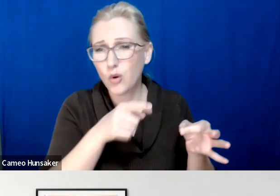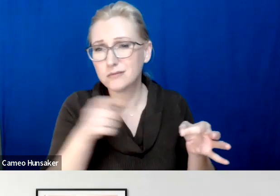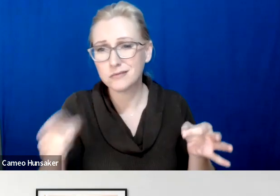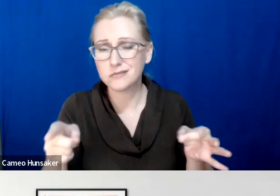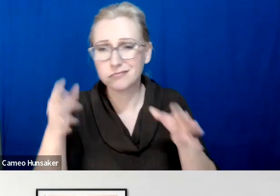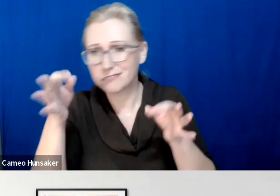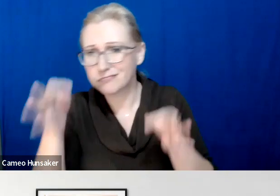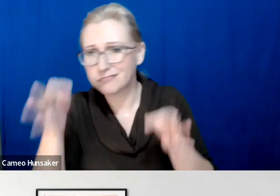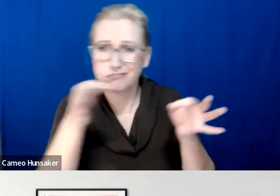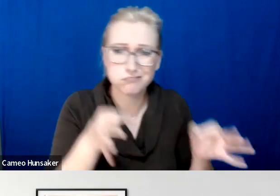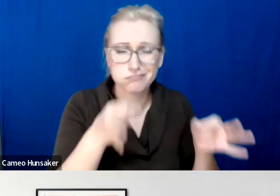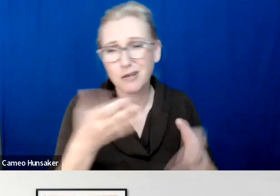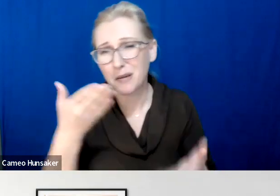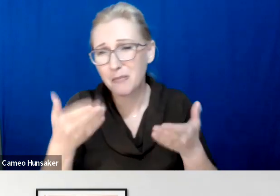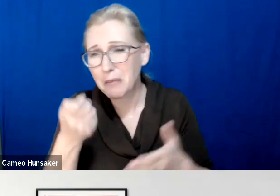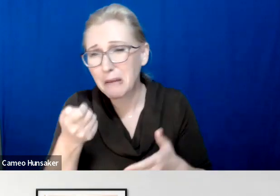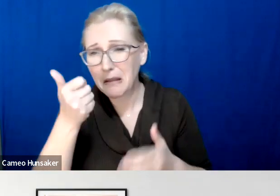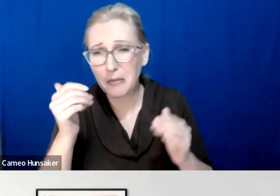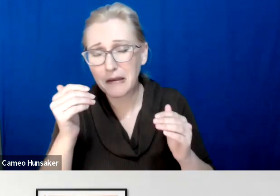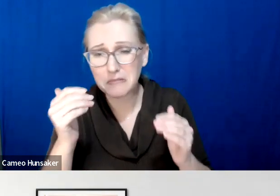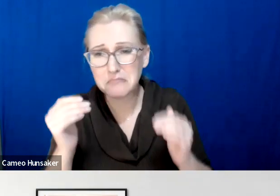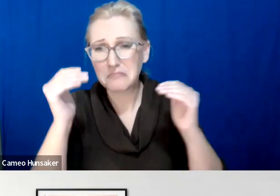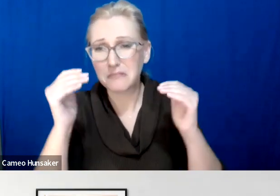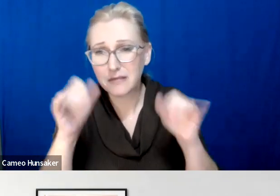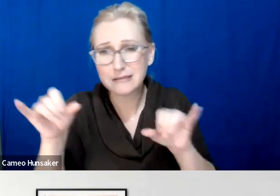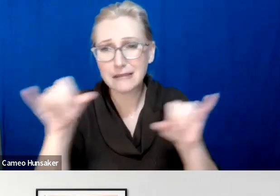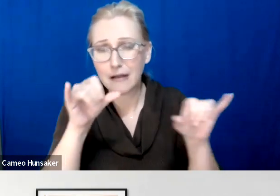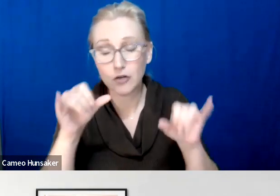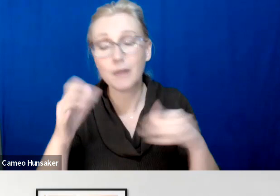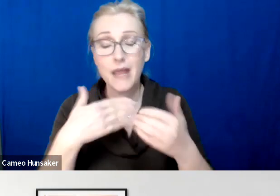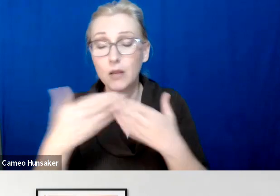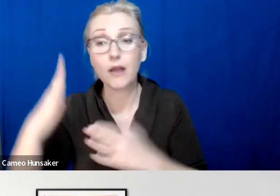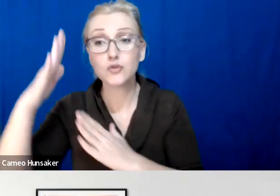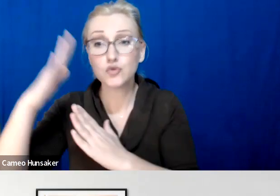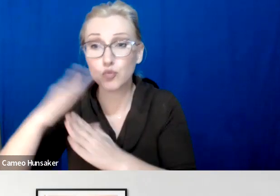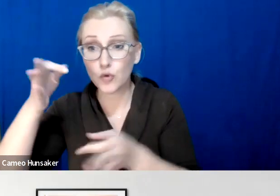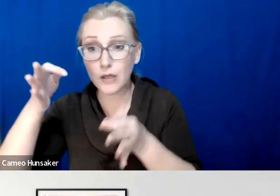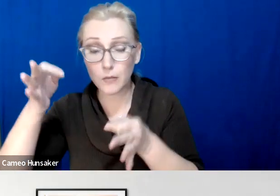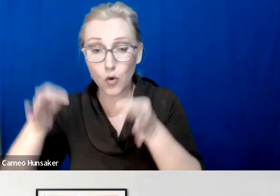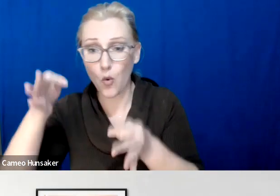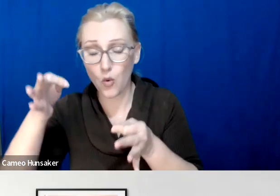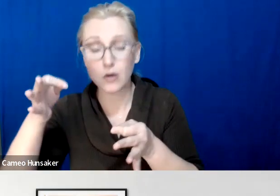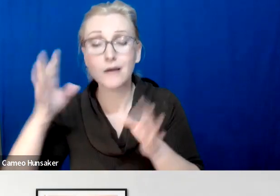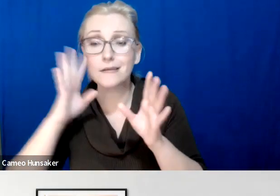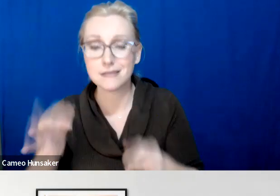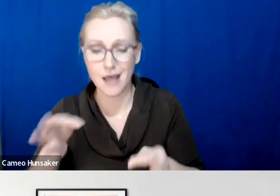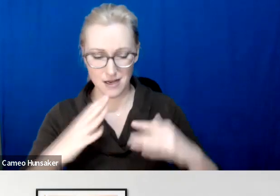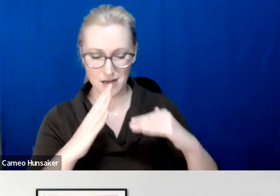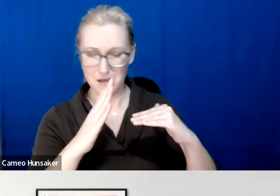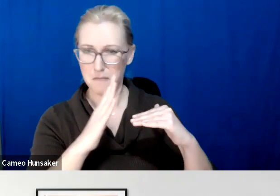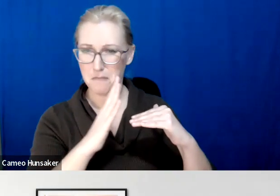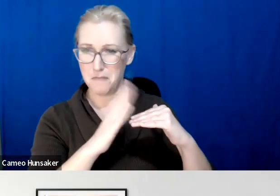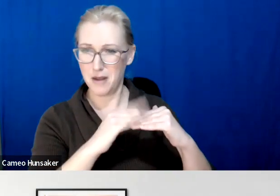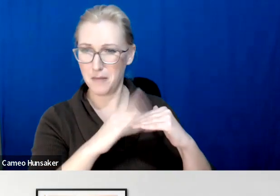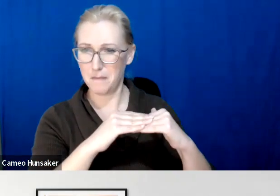higher standard. But what the Supreme Court held was that this de minimis standard was too low. We can't,